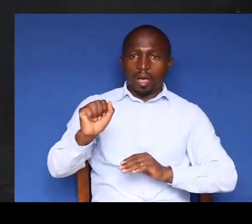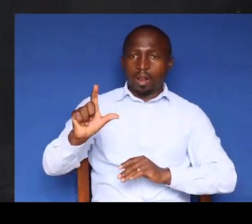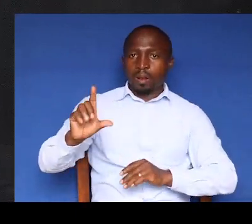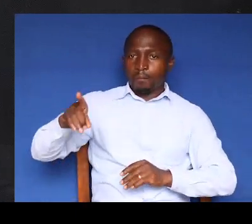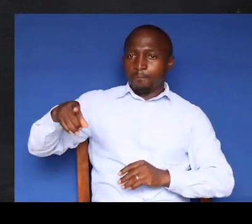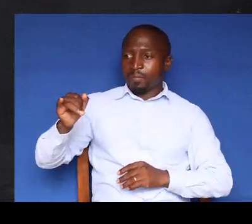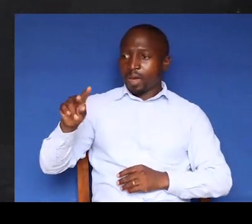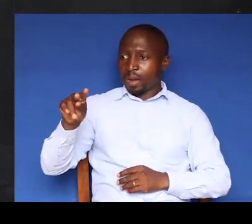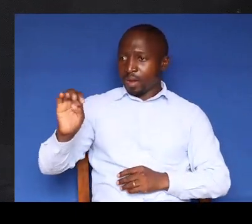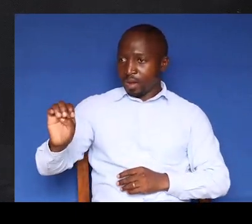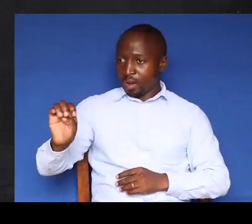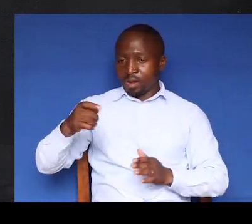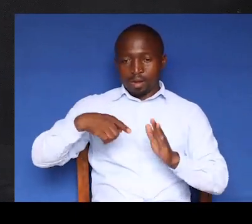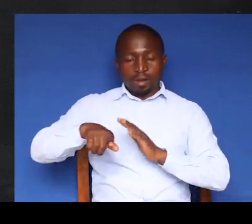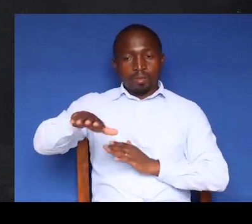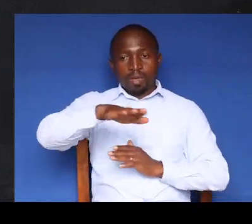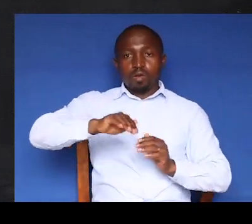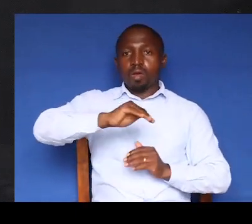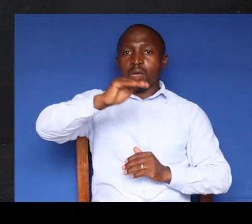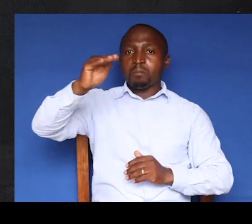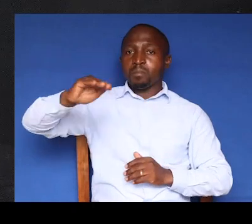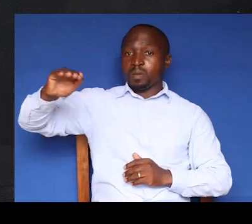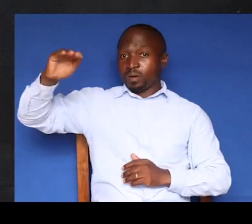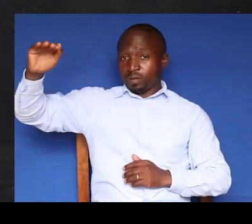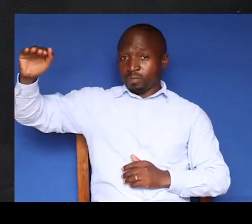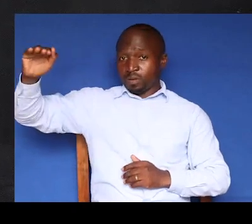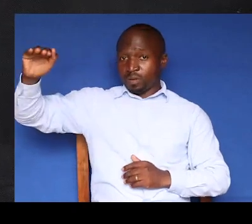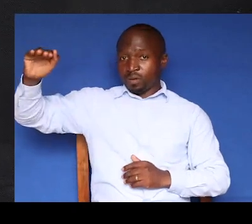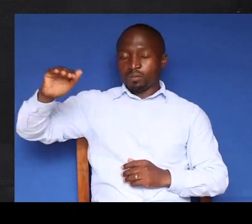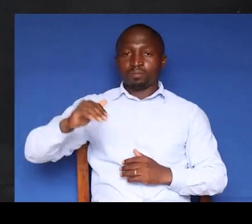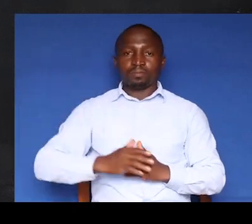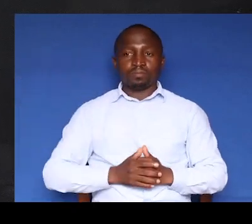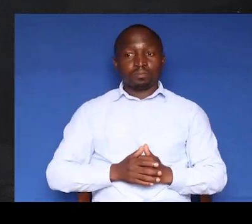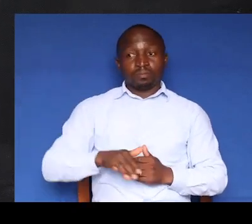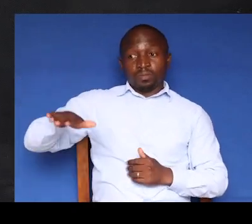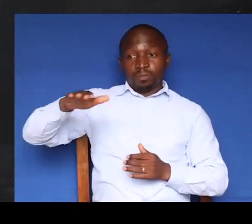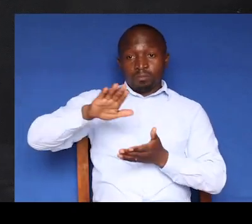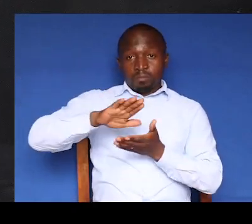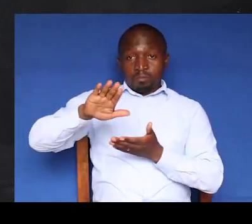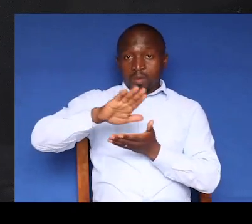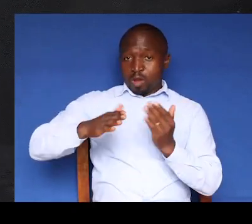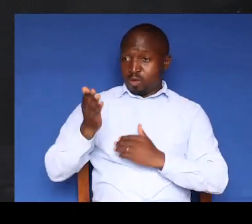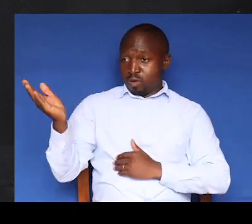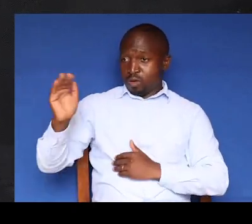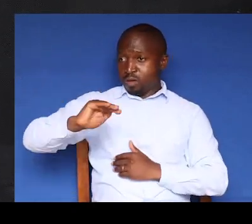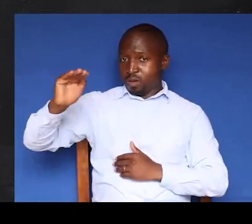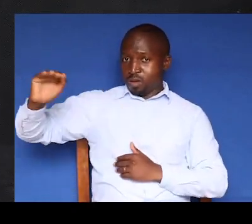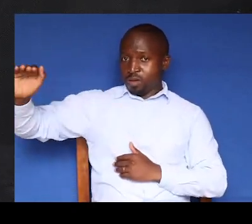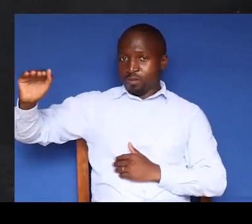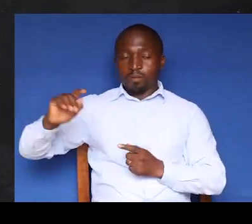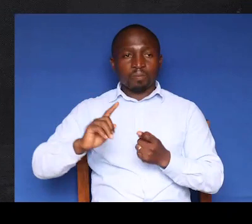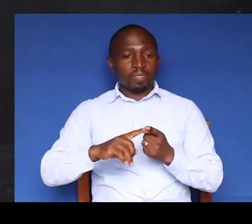climate experienced in mountainous areas. In such areas,